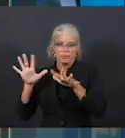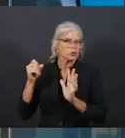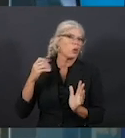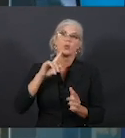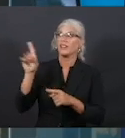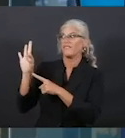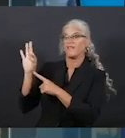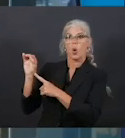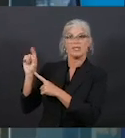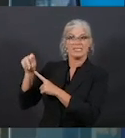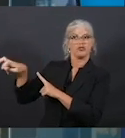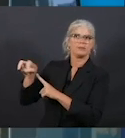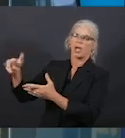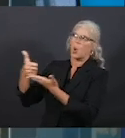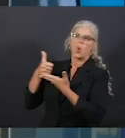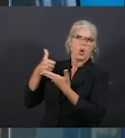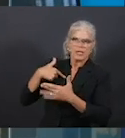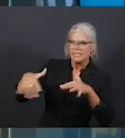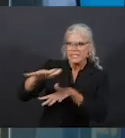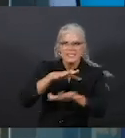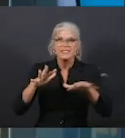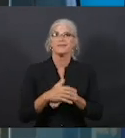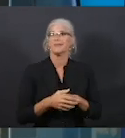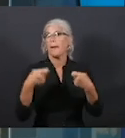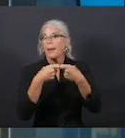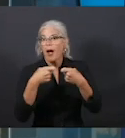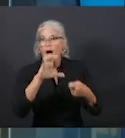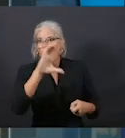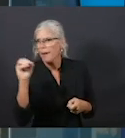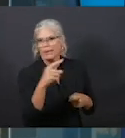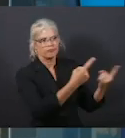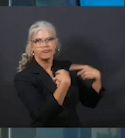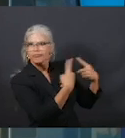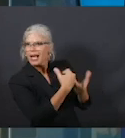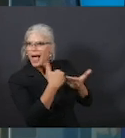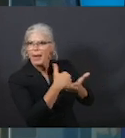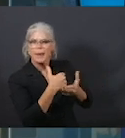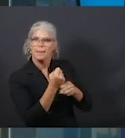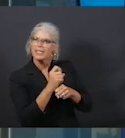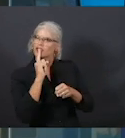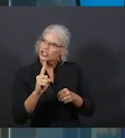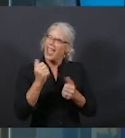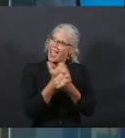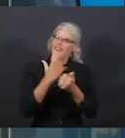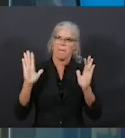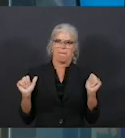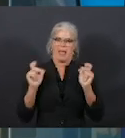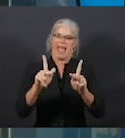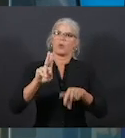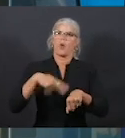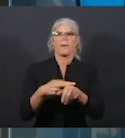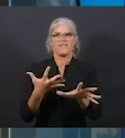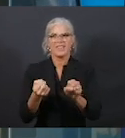the way so that the power companies and the crews can get in and restore power. Now, this is a storm that's potentially